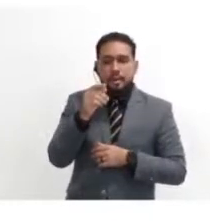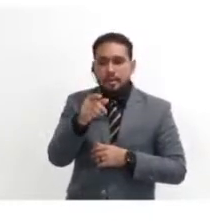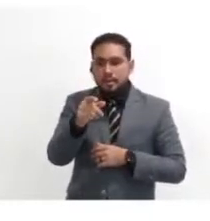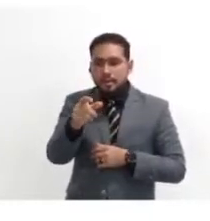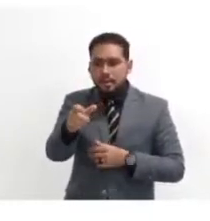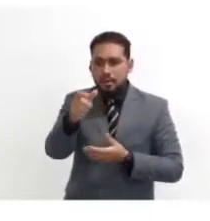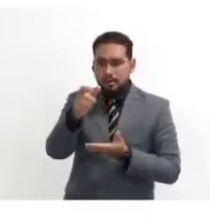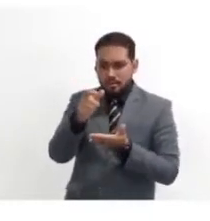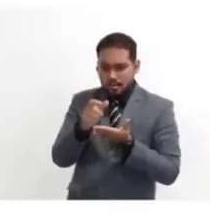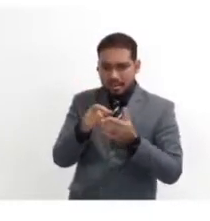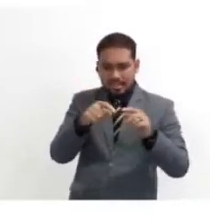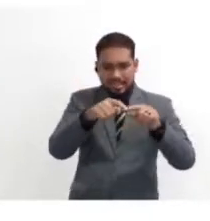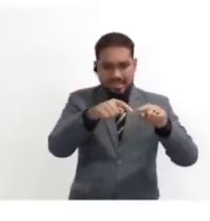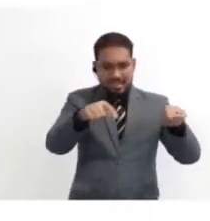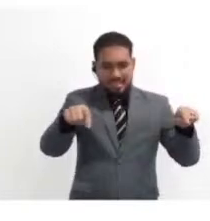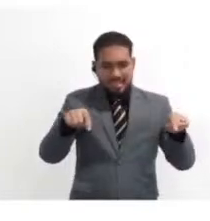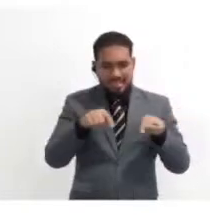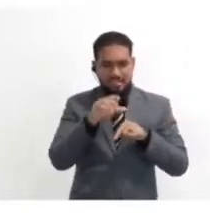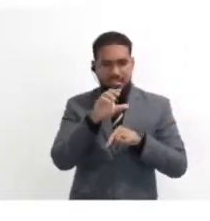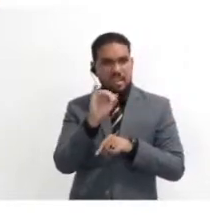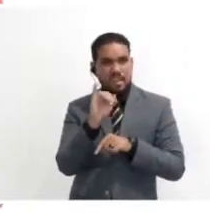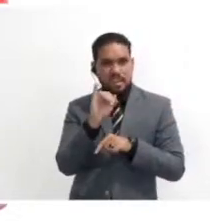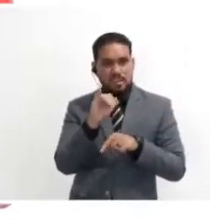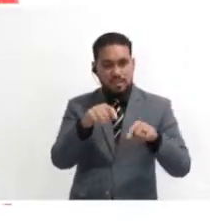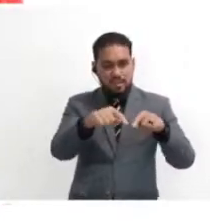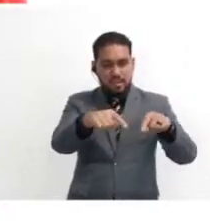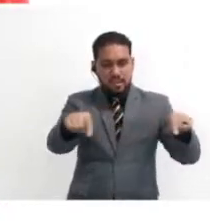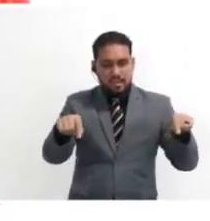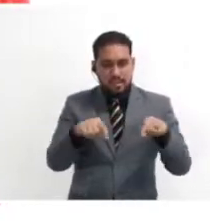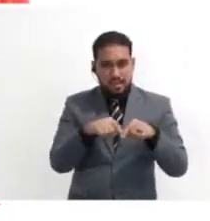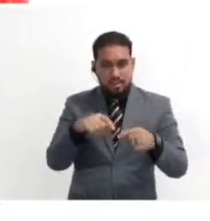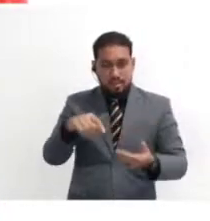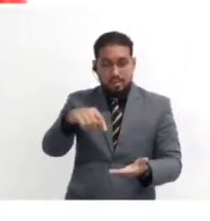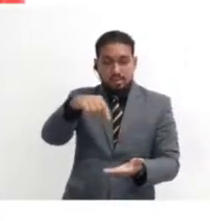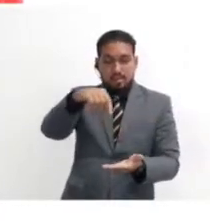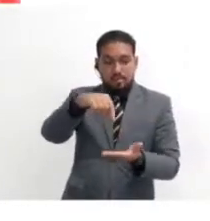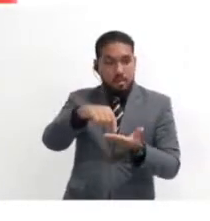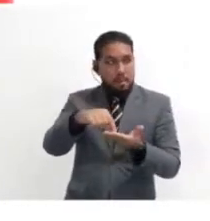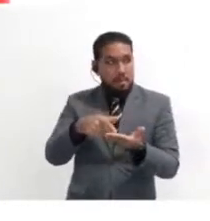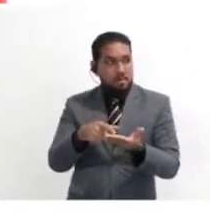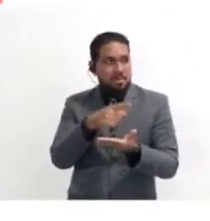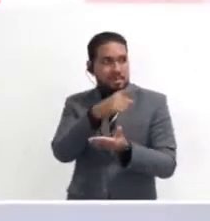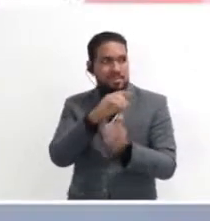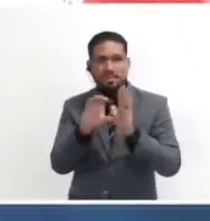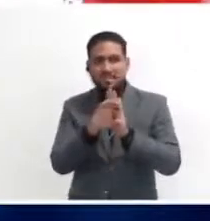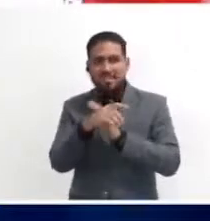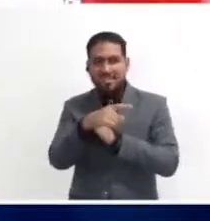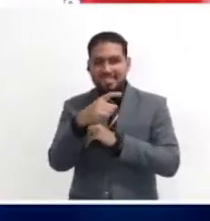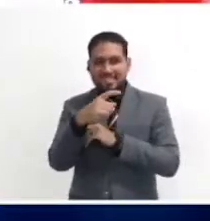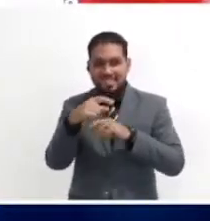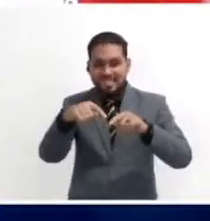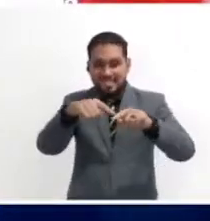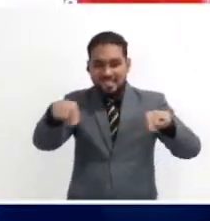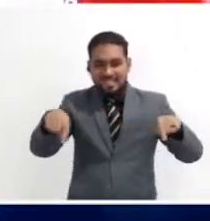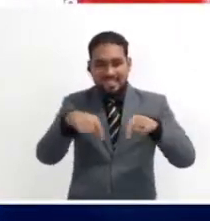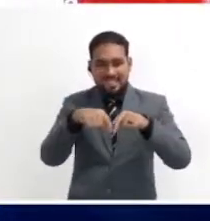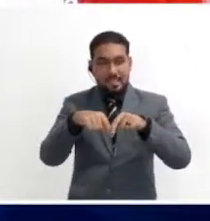itself. And I'm showing there one package that we did, and this is going back 20